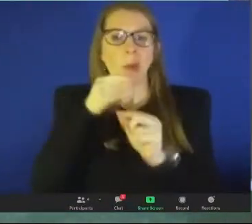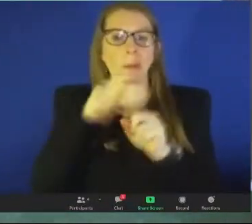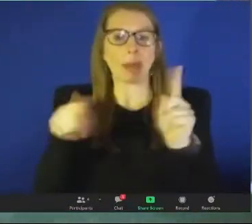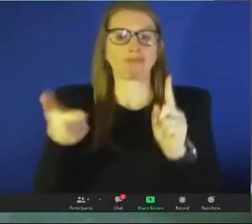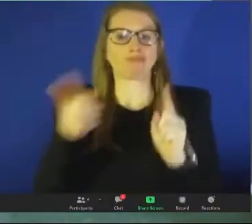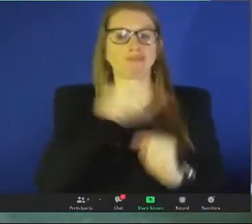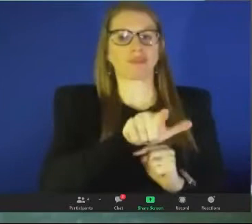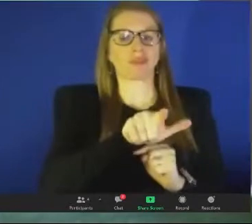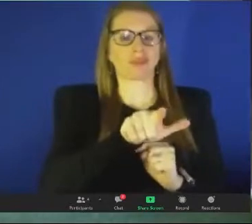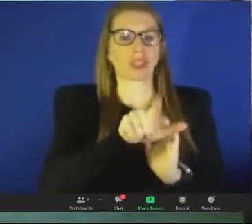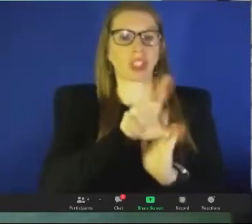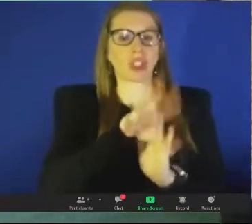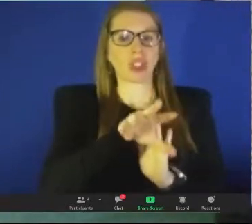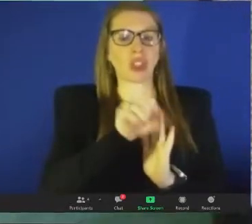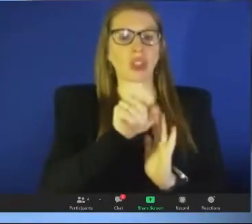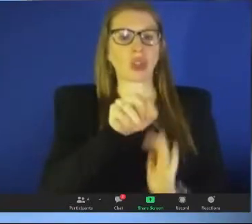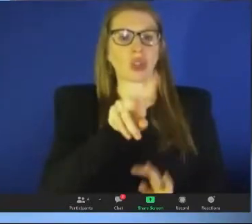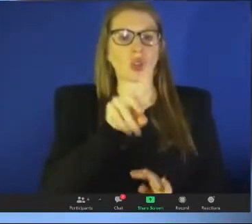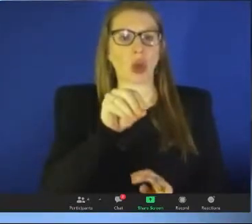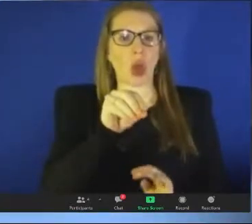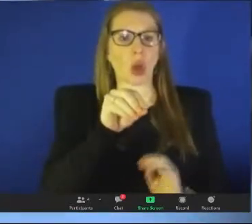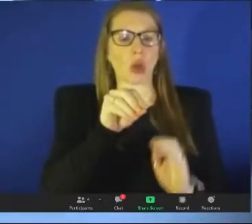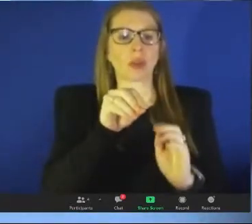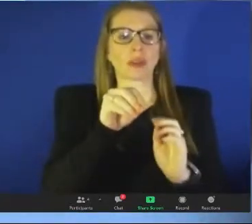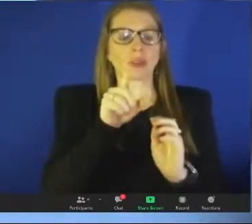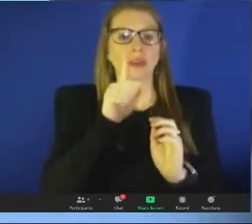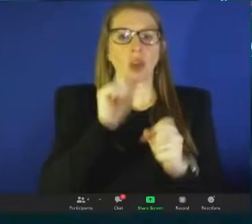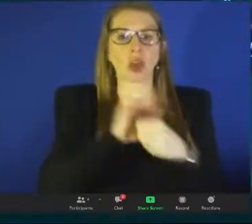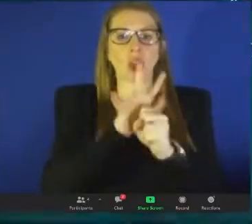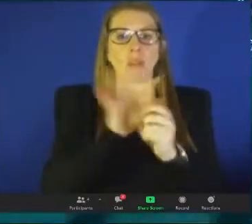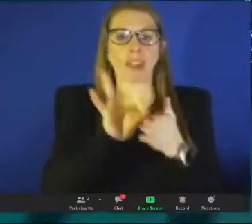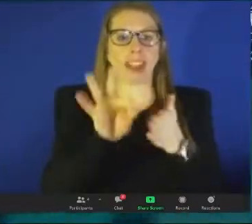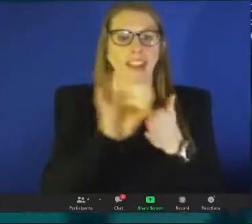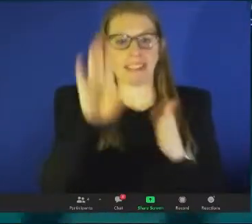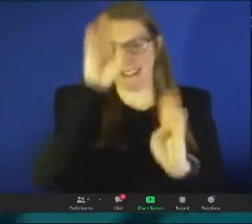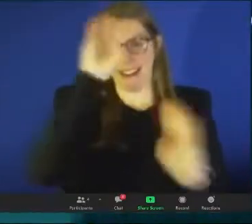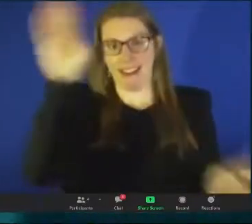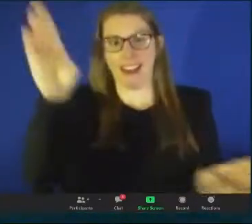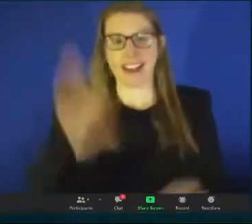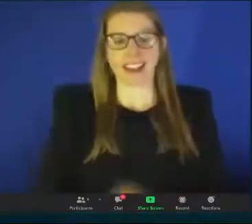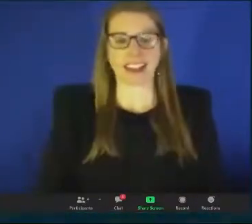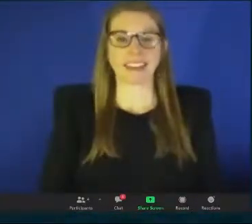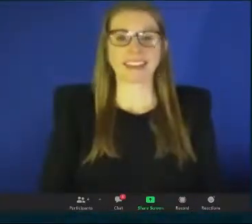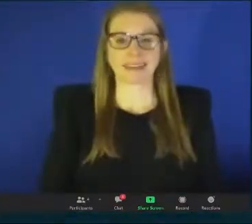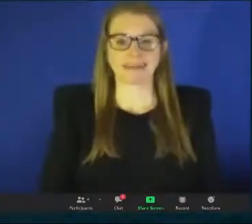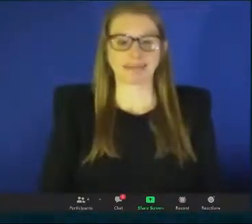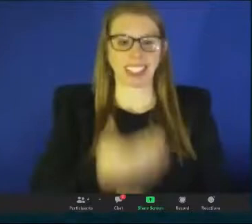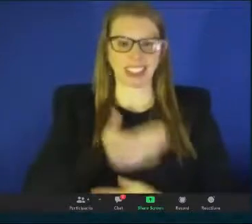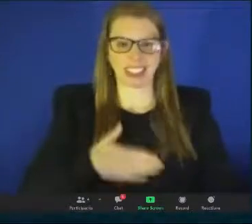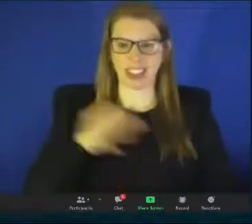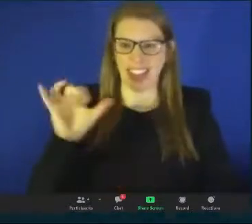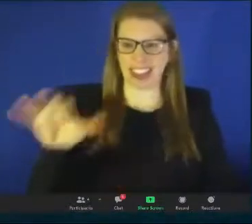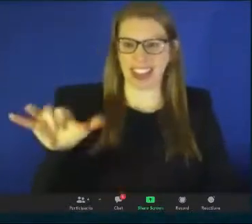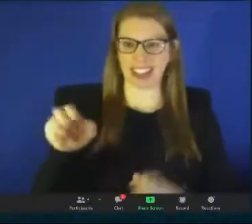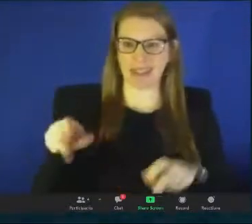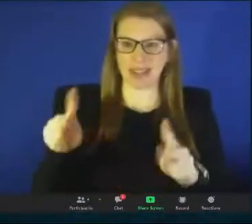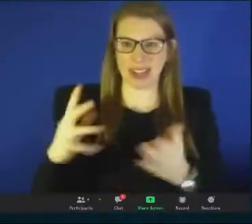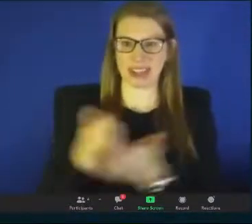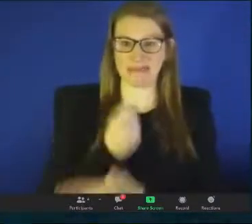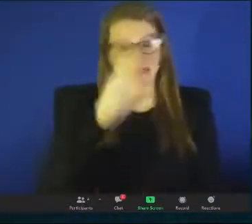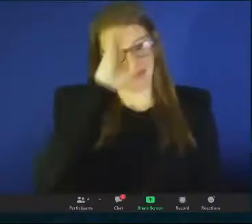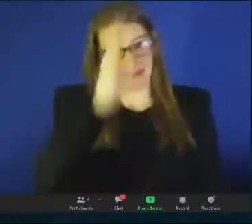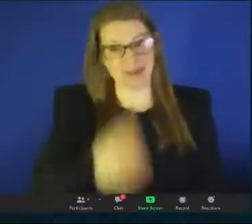on our COVID count with Dr. Dana Hawkinson. Good morning. Hi. Yeah, enjoy that out there. Hi.